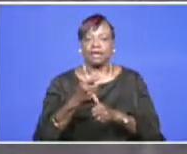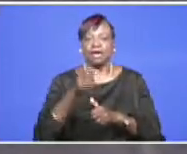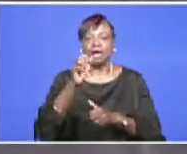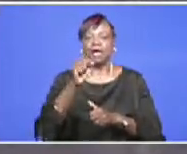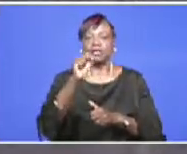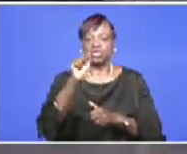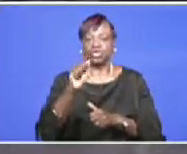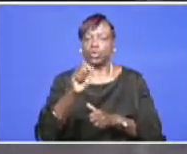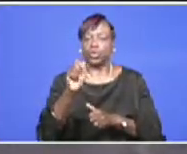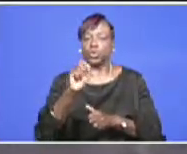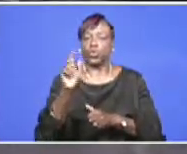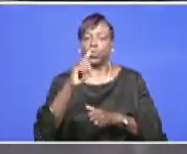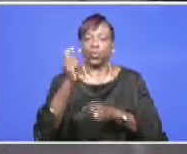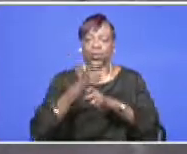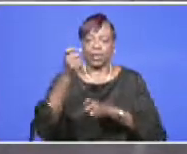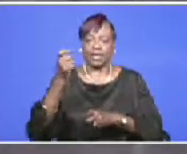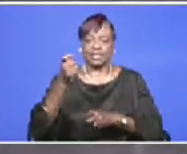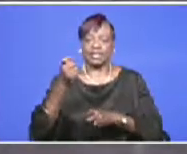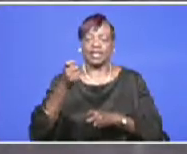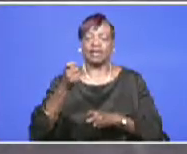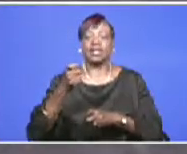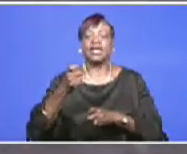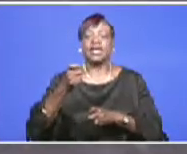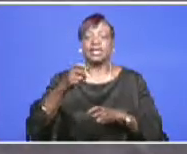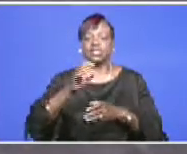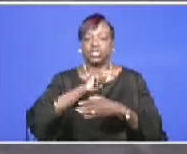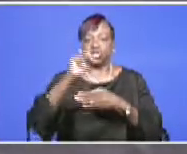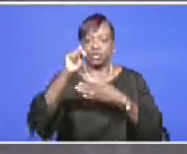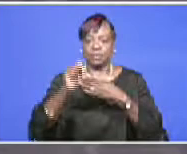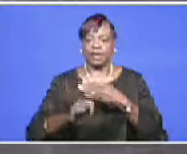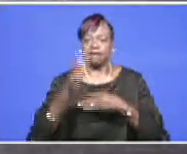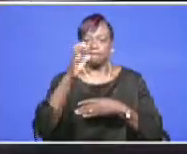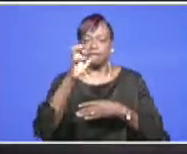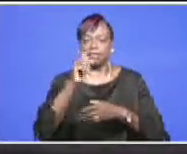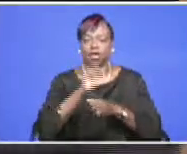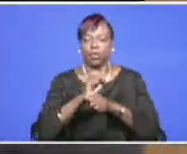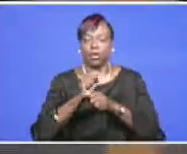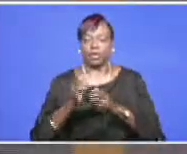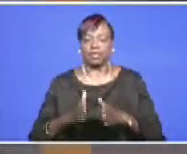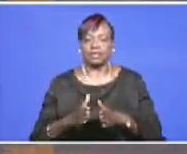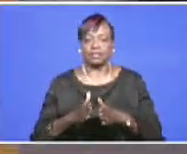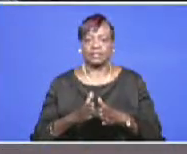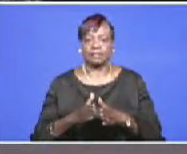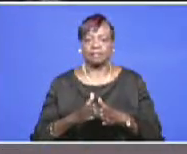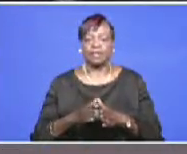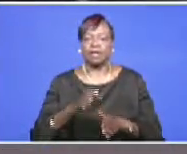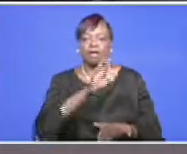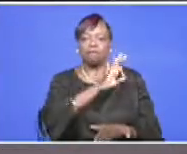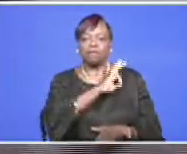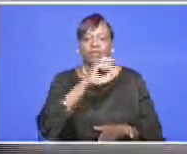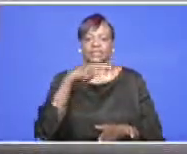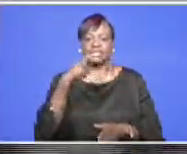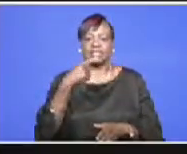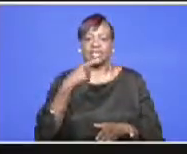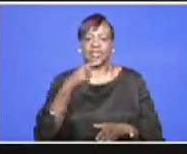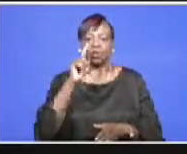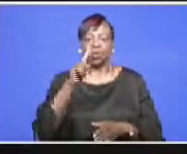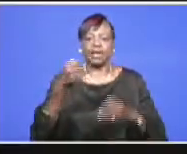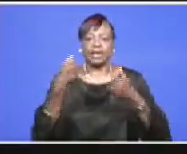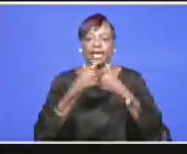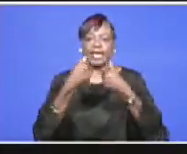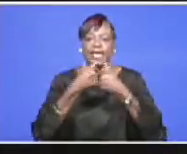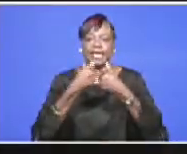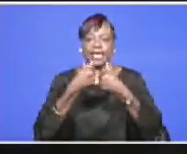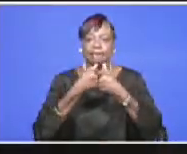primarily on the Family Islands, and terminate some 50 employees. Folks says he's encouraged at least one gaming operator has listened. Mr.